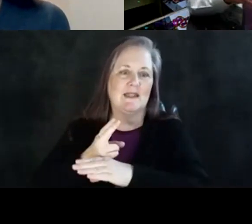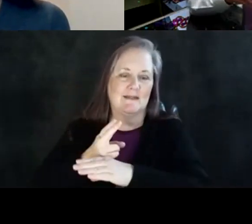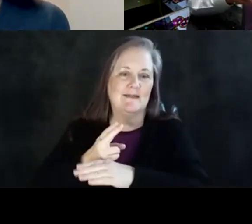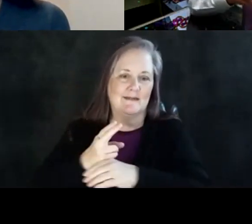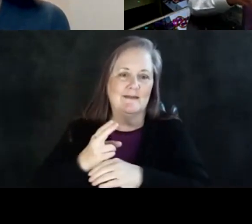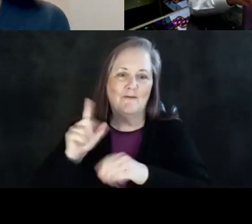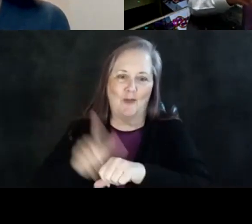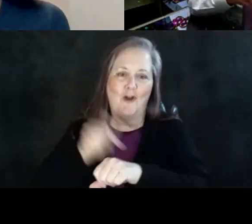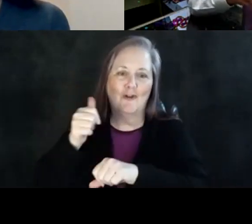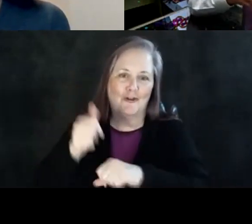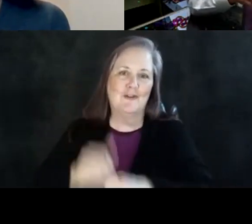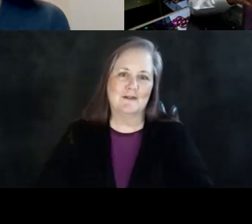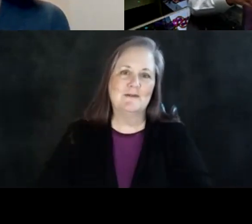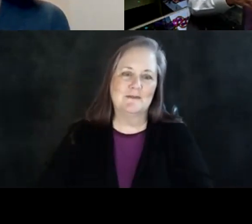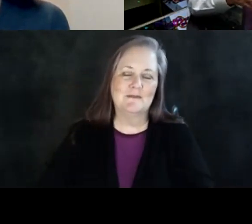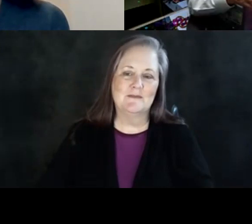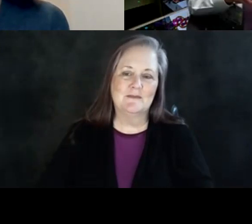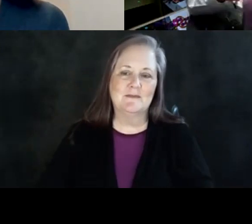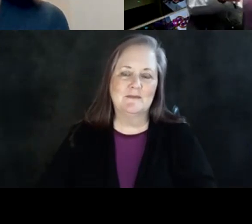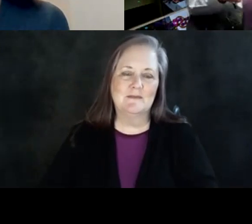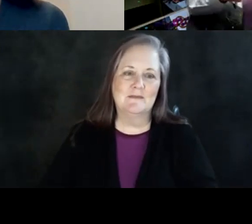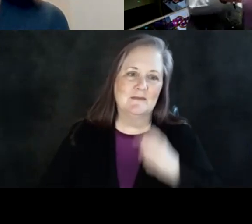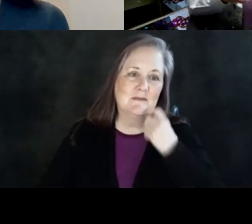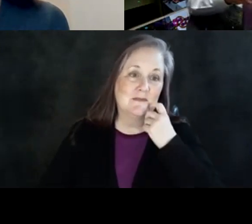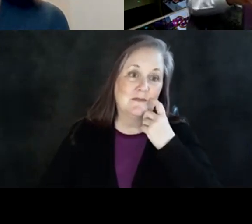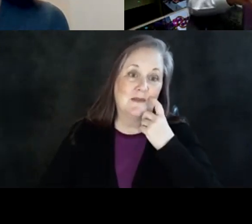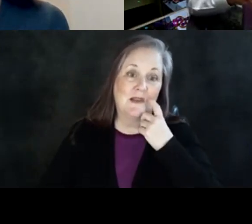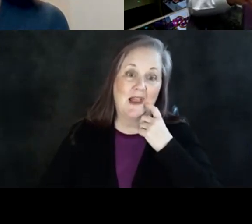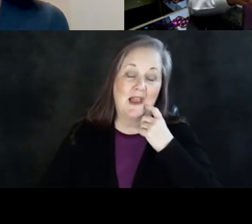viable for a longer period of time, but